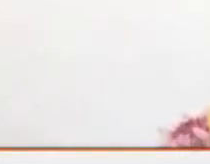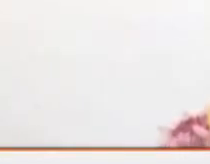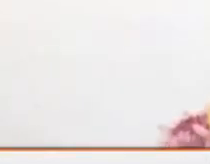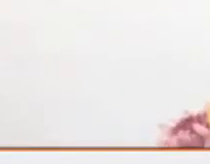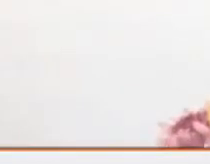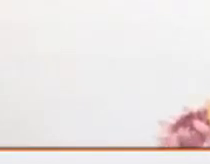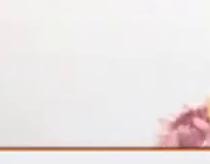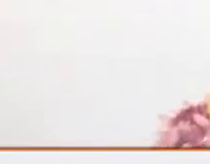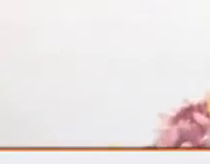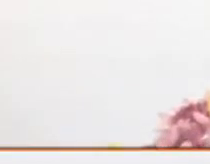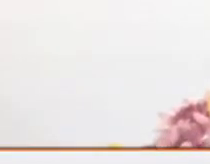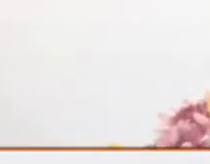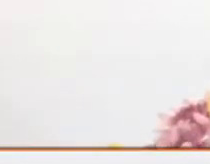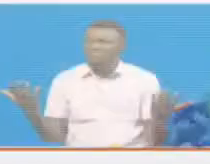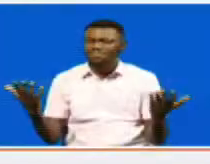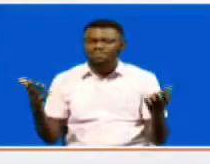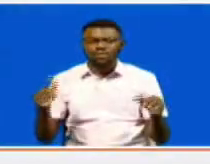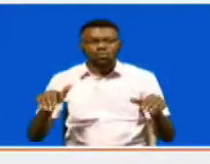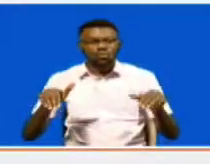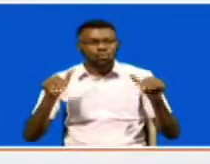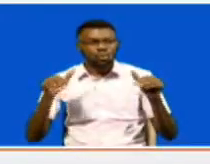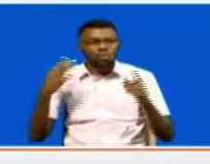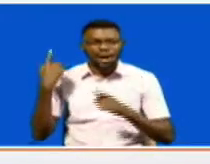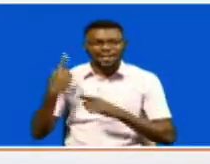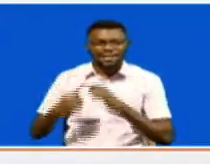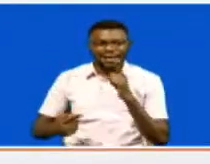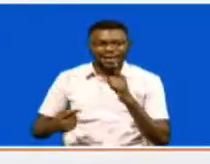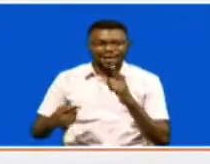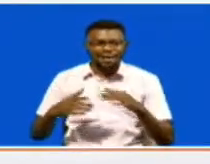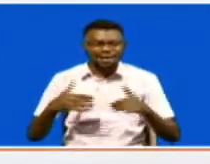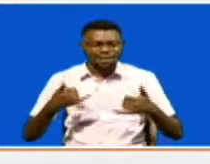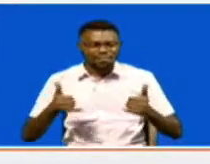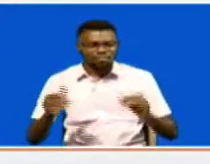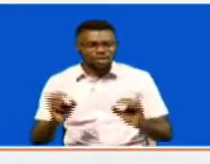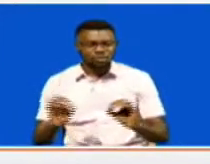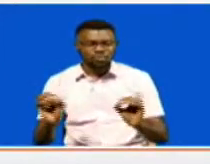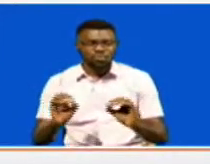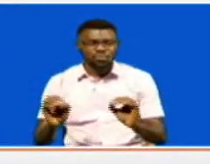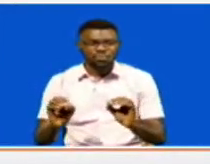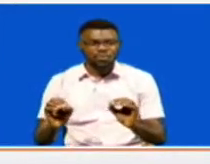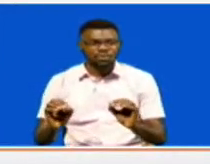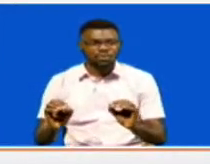Tumeka outside for our cup for 1 year, and it's something that